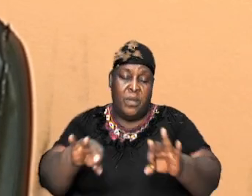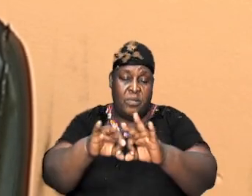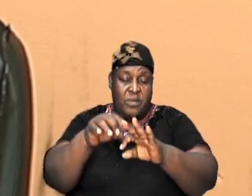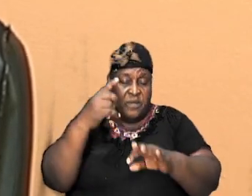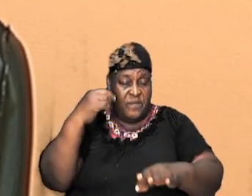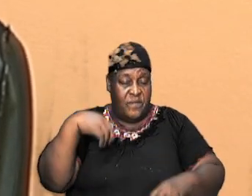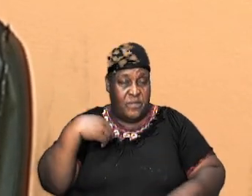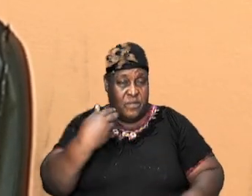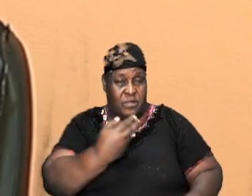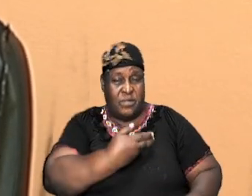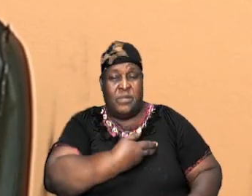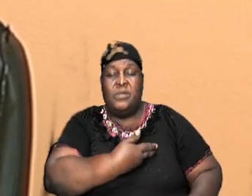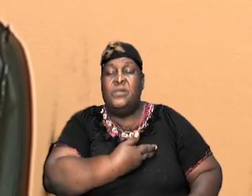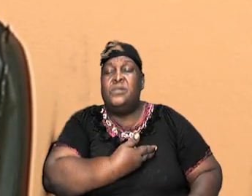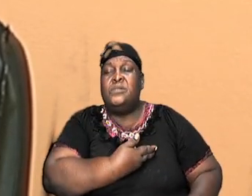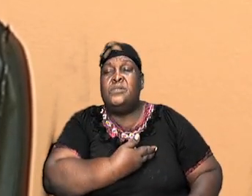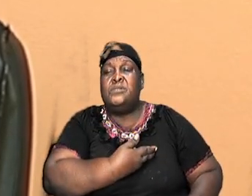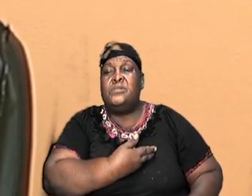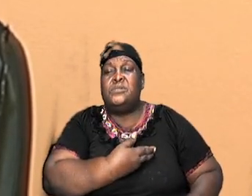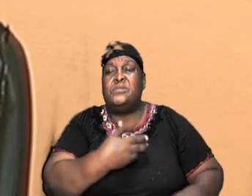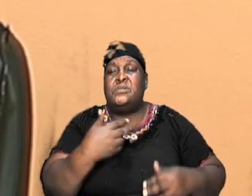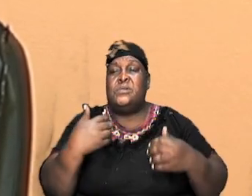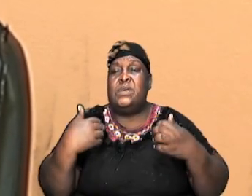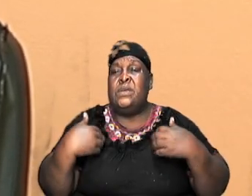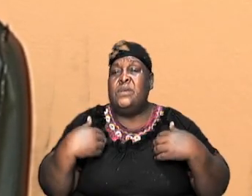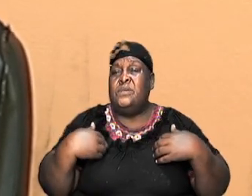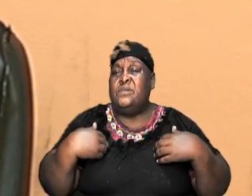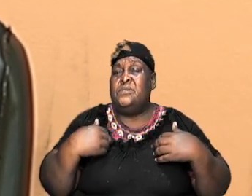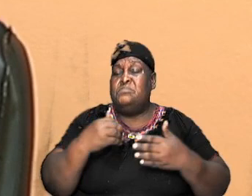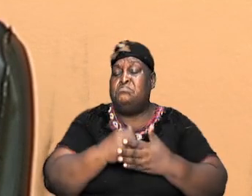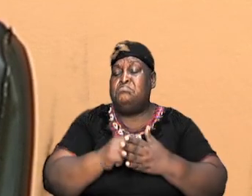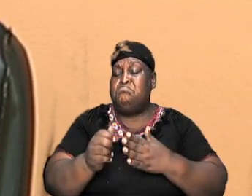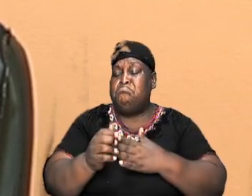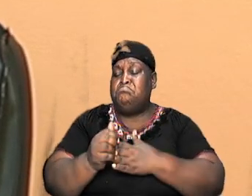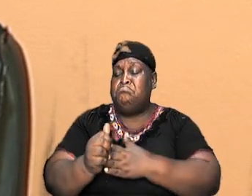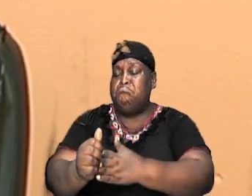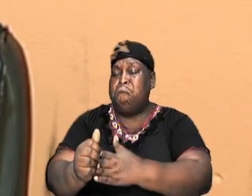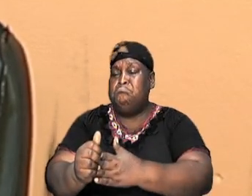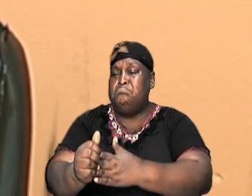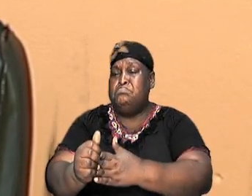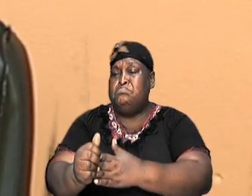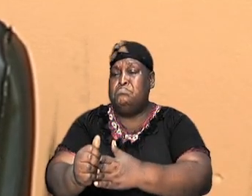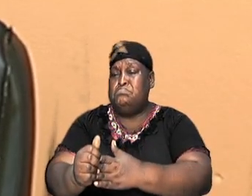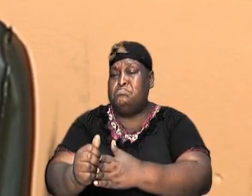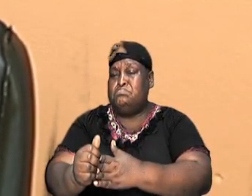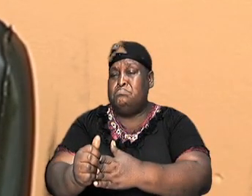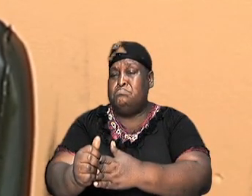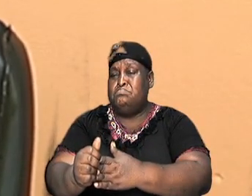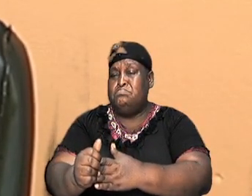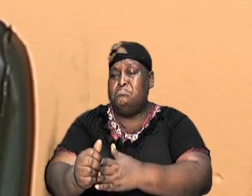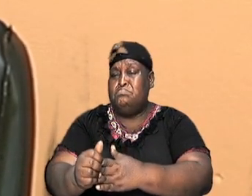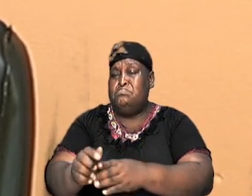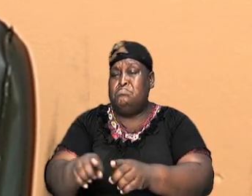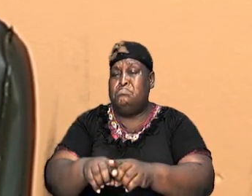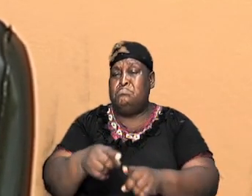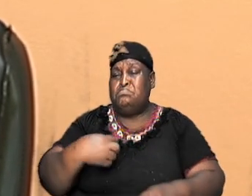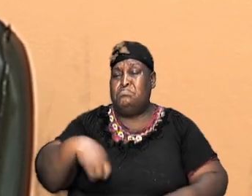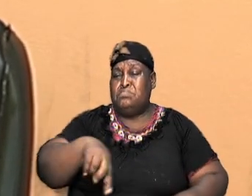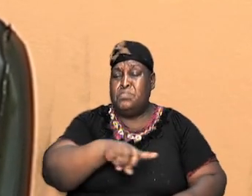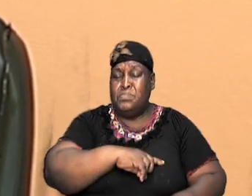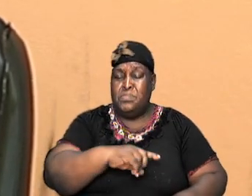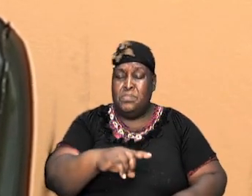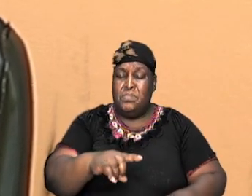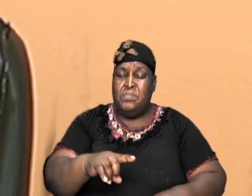us to just have some form of a guide as we read and interpret